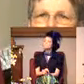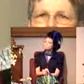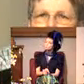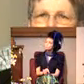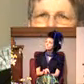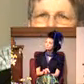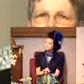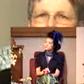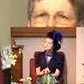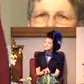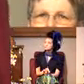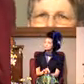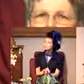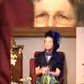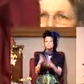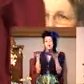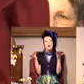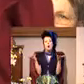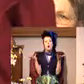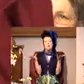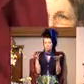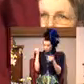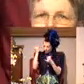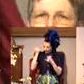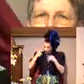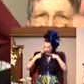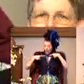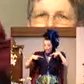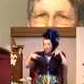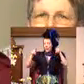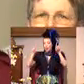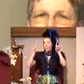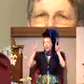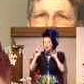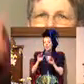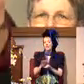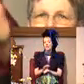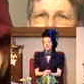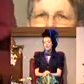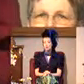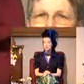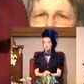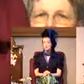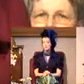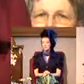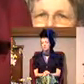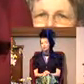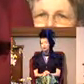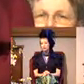not. So finally, upon a rugged